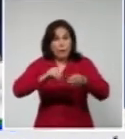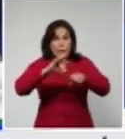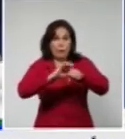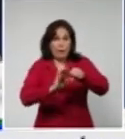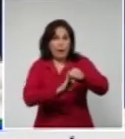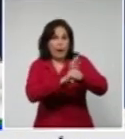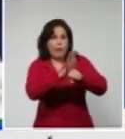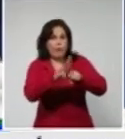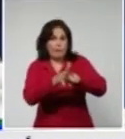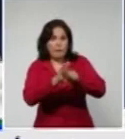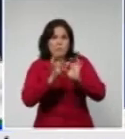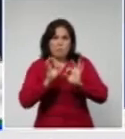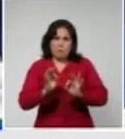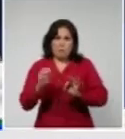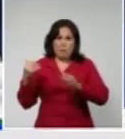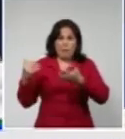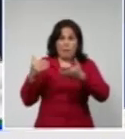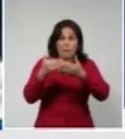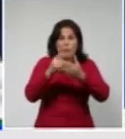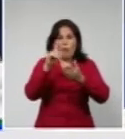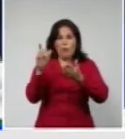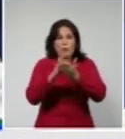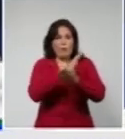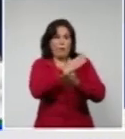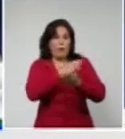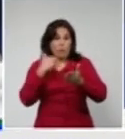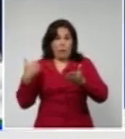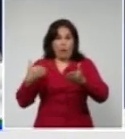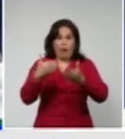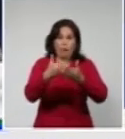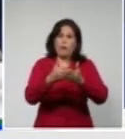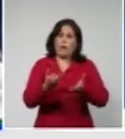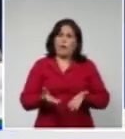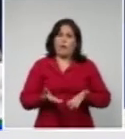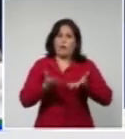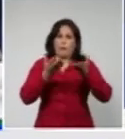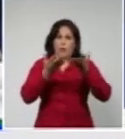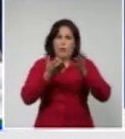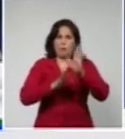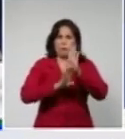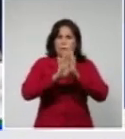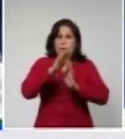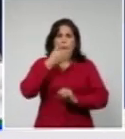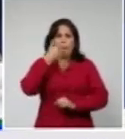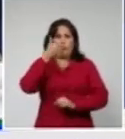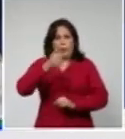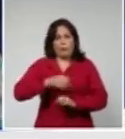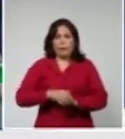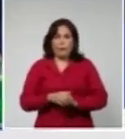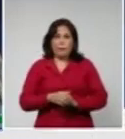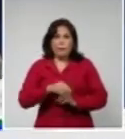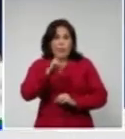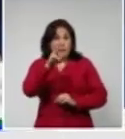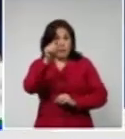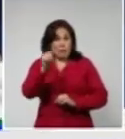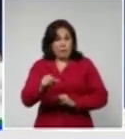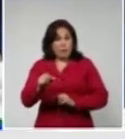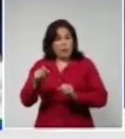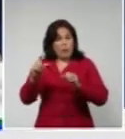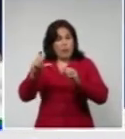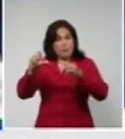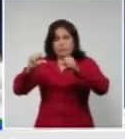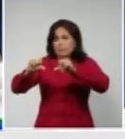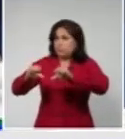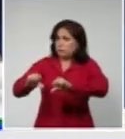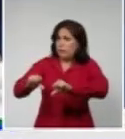51 from Havana and 6 from Artemisa. This means that to date,